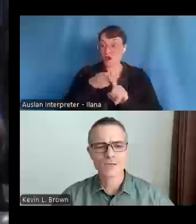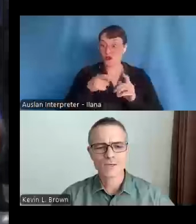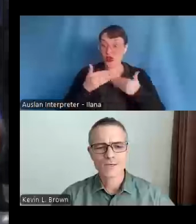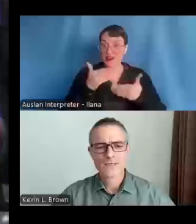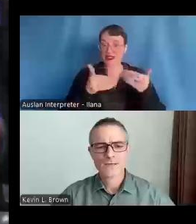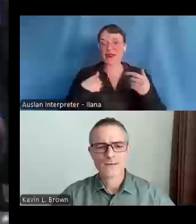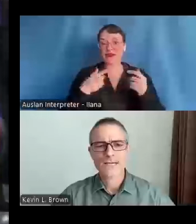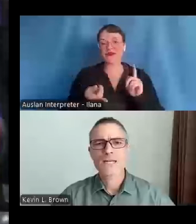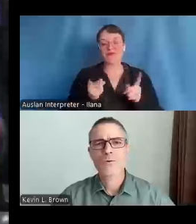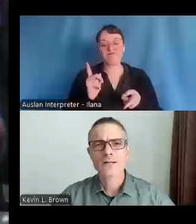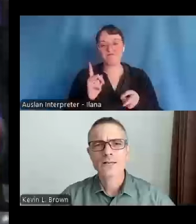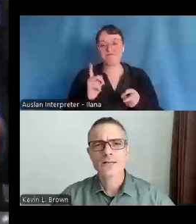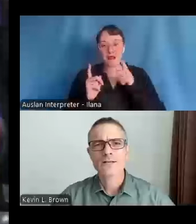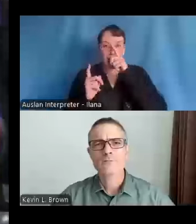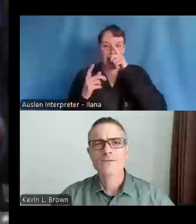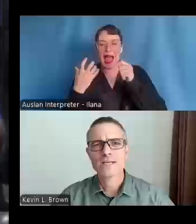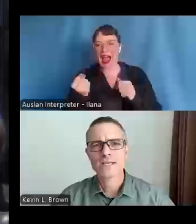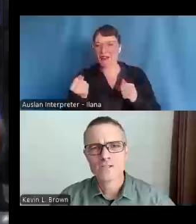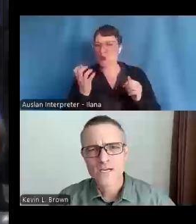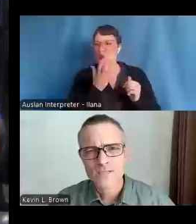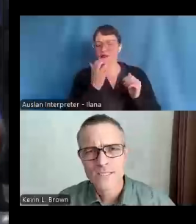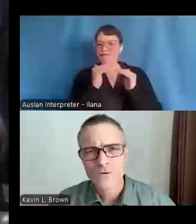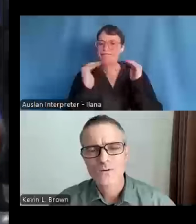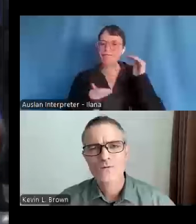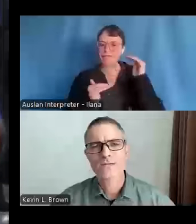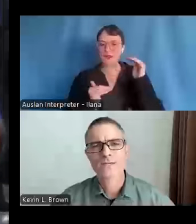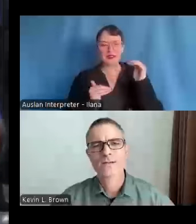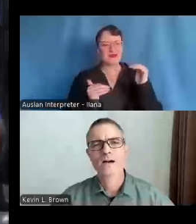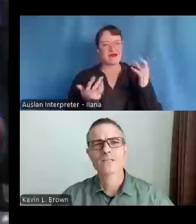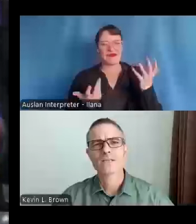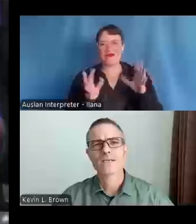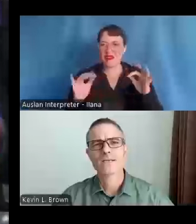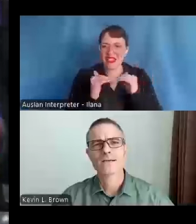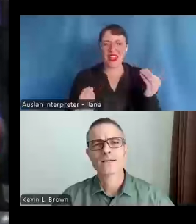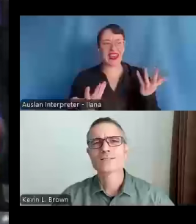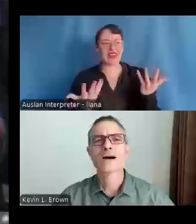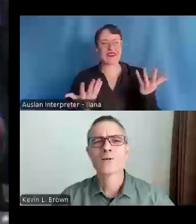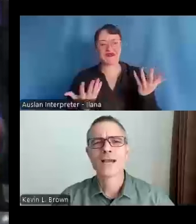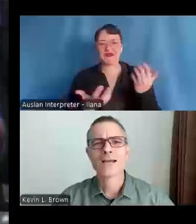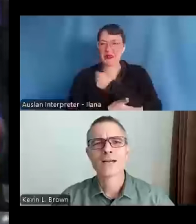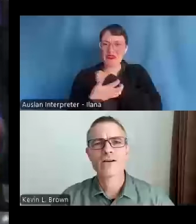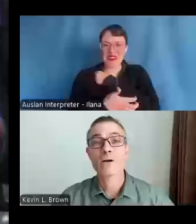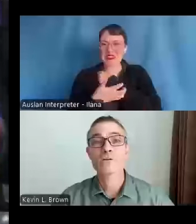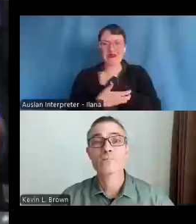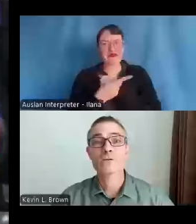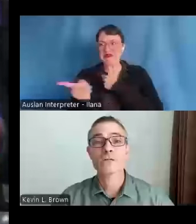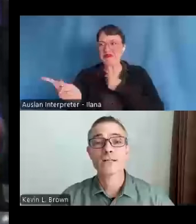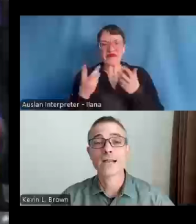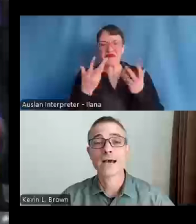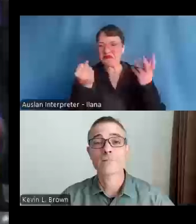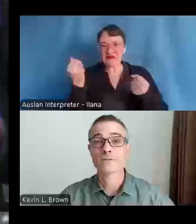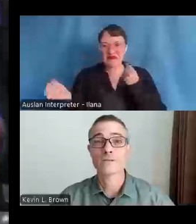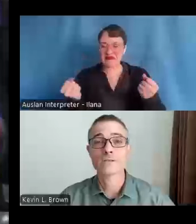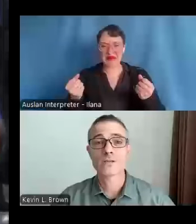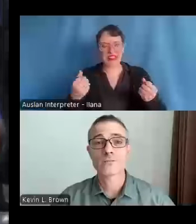some inequality and poverty and injustice in the world that obviously is not okay, and I felt personally like